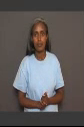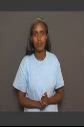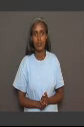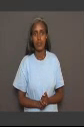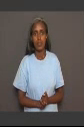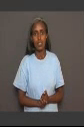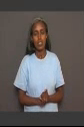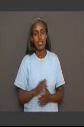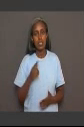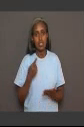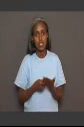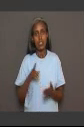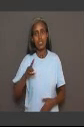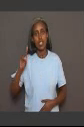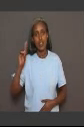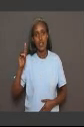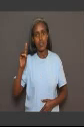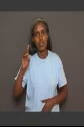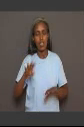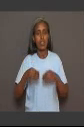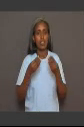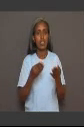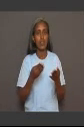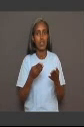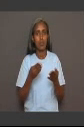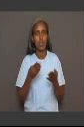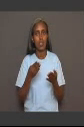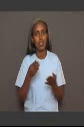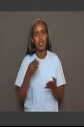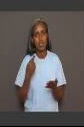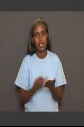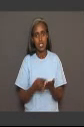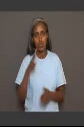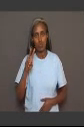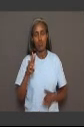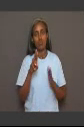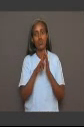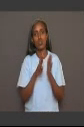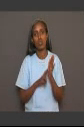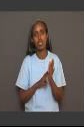Their derivatives are given by these two rules.